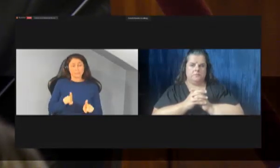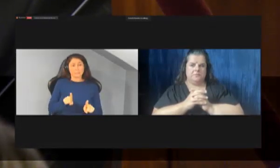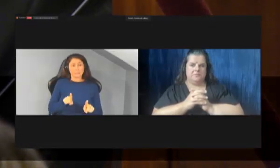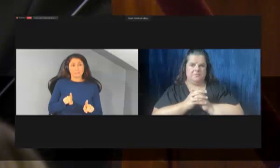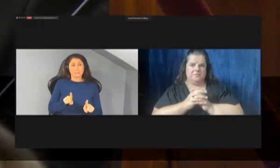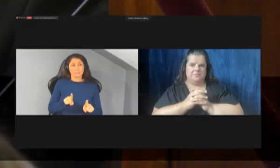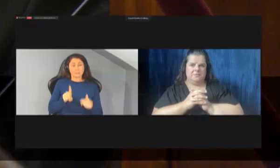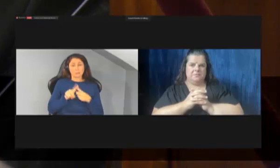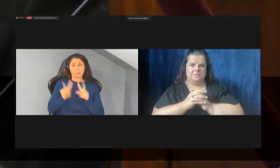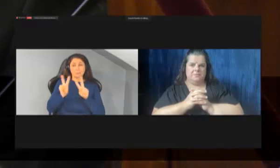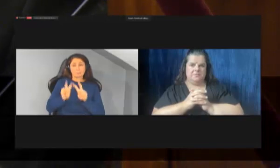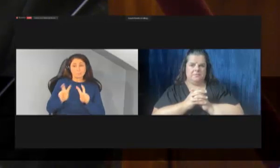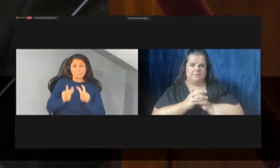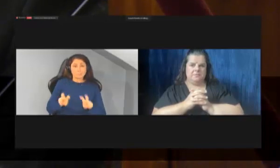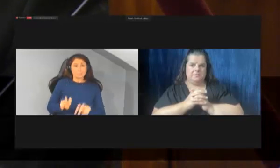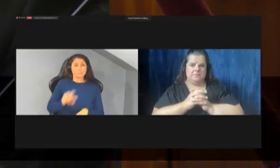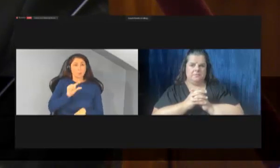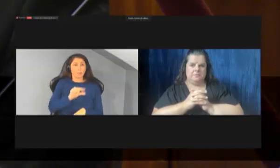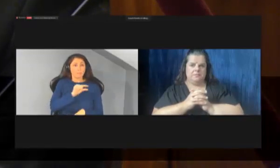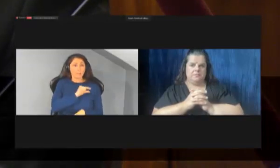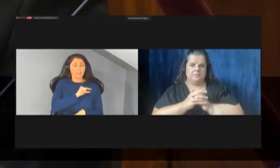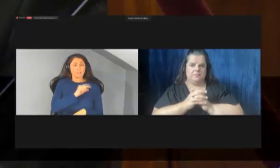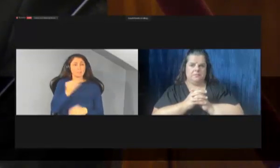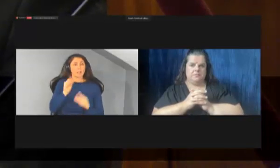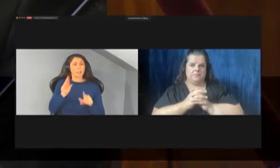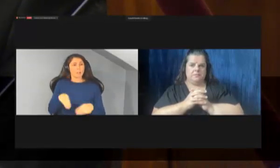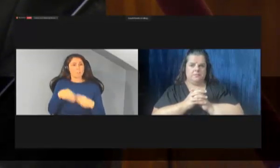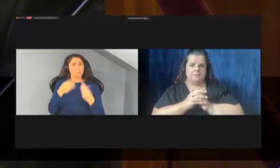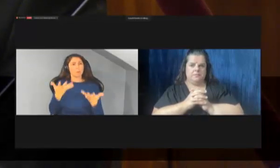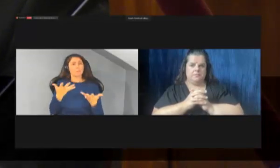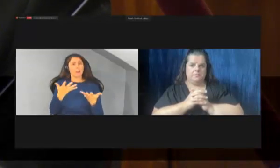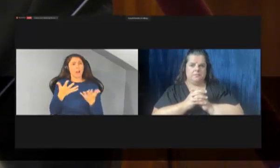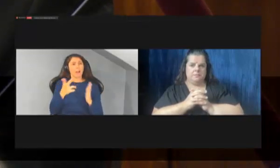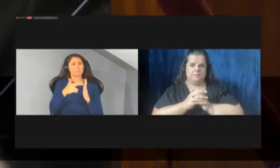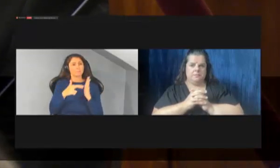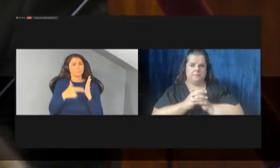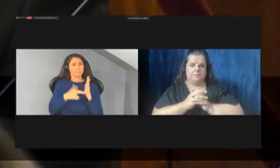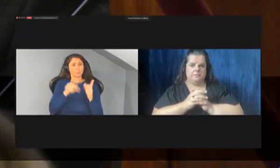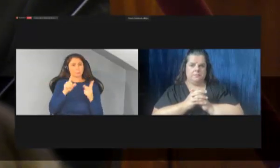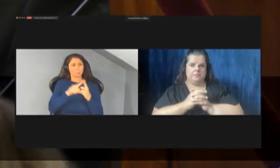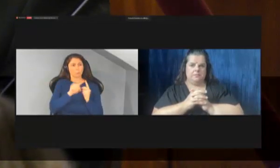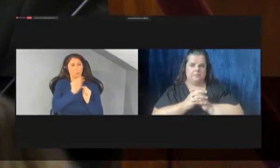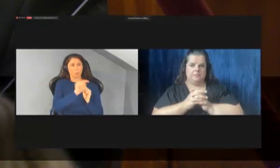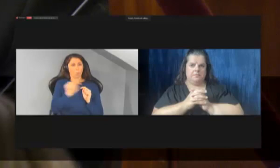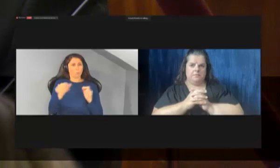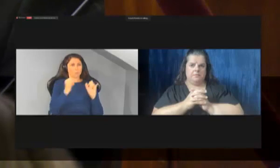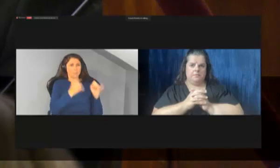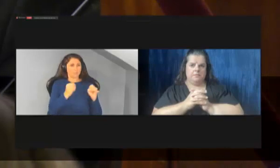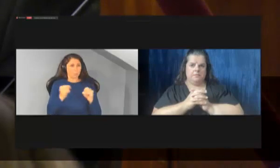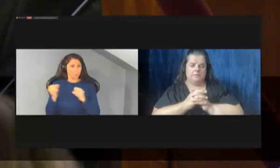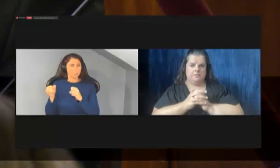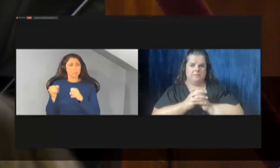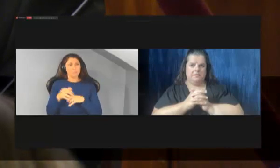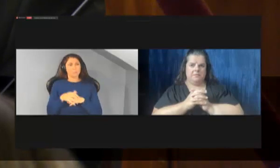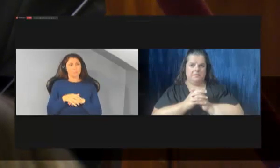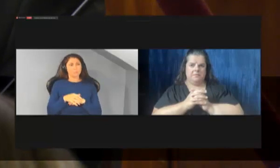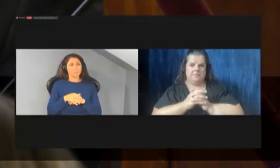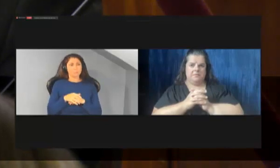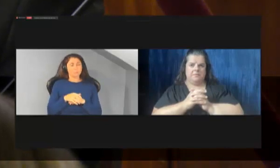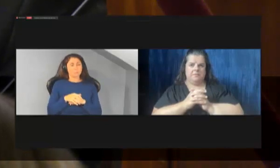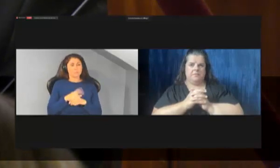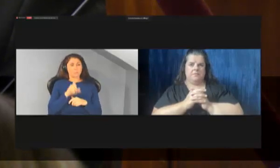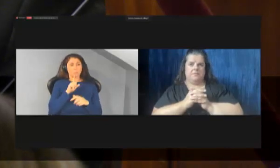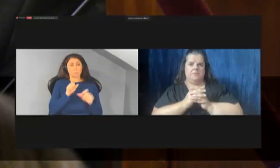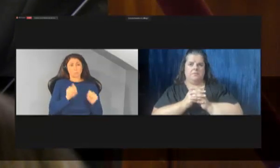the qualifications and provide stipulations to those individuals that they essentially agree